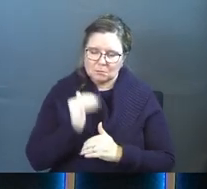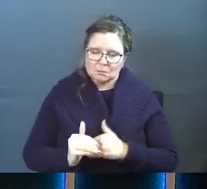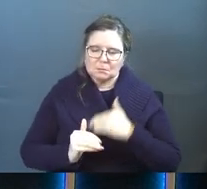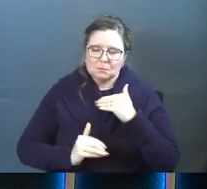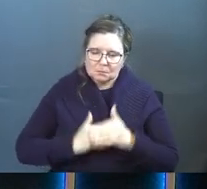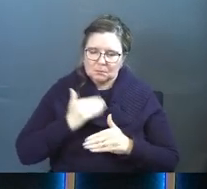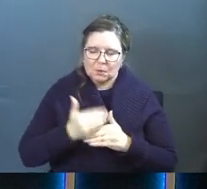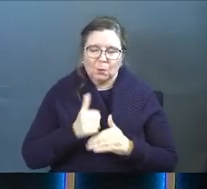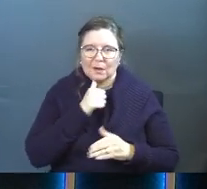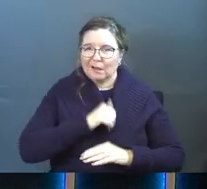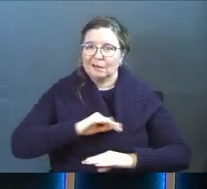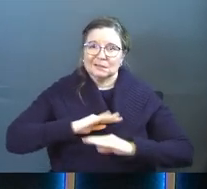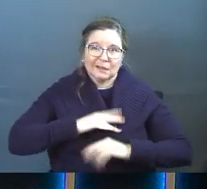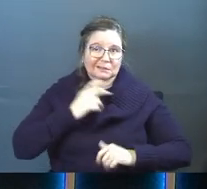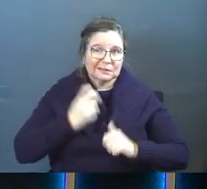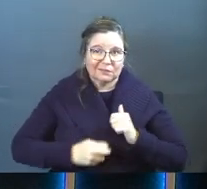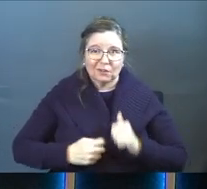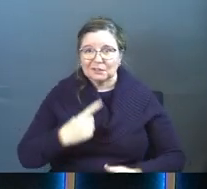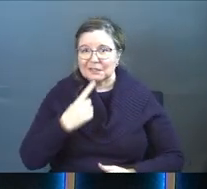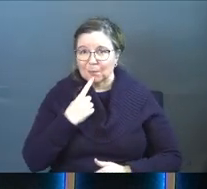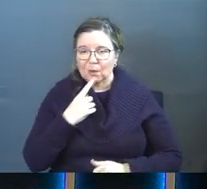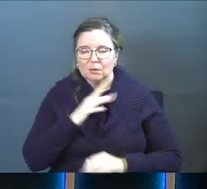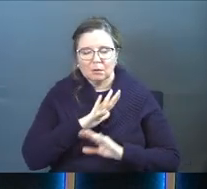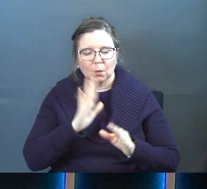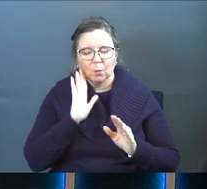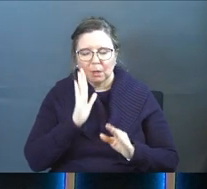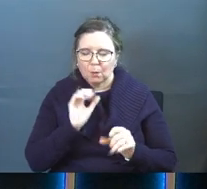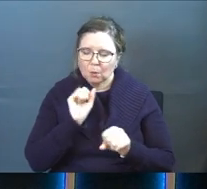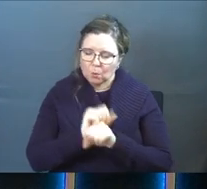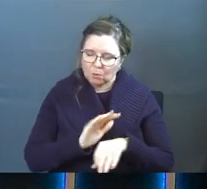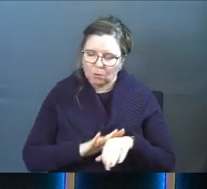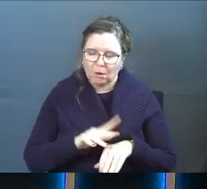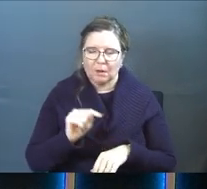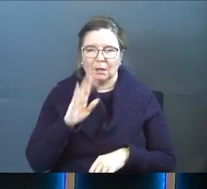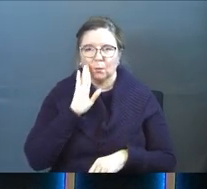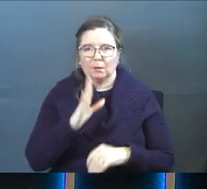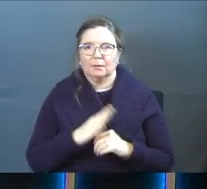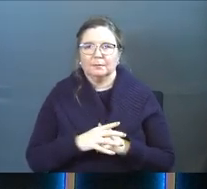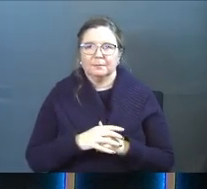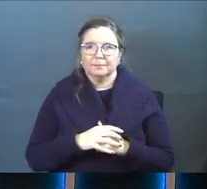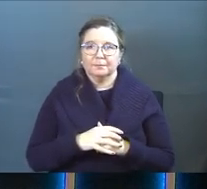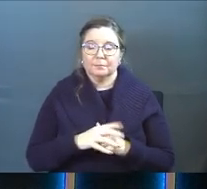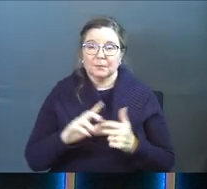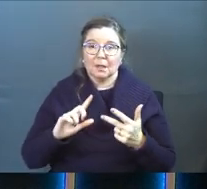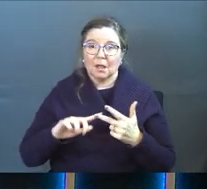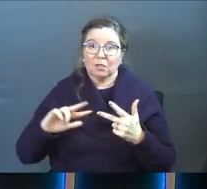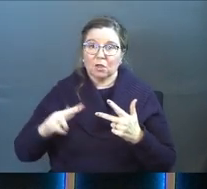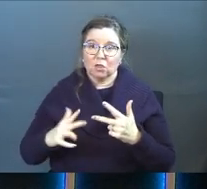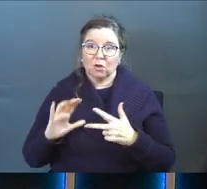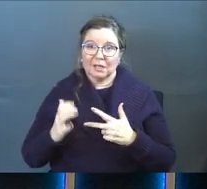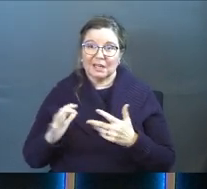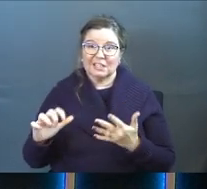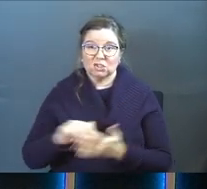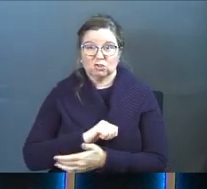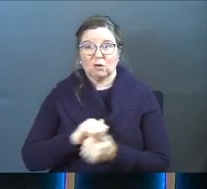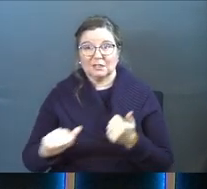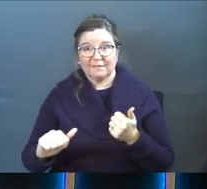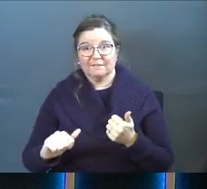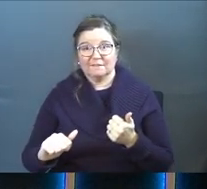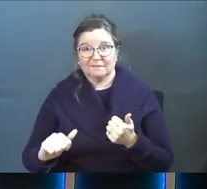We're not going to settle for difficult and disappointing. We're going to work on this. And the third category is